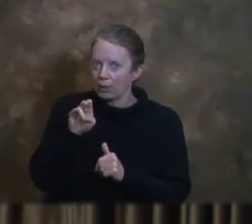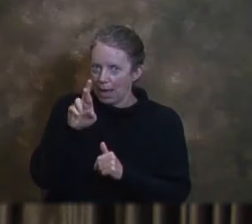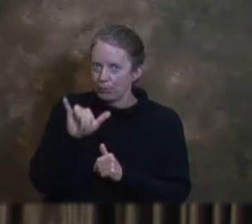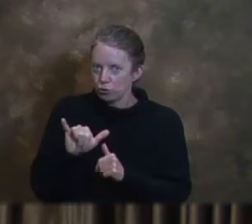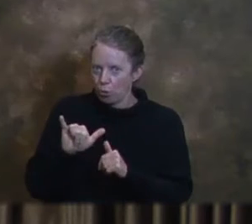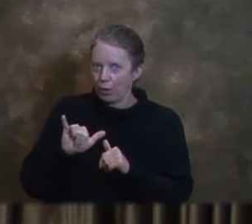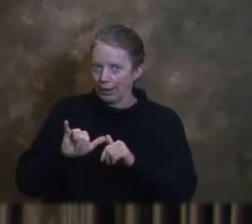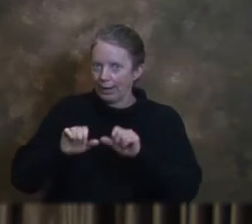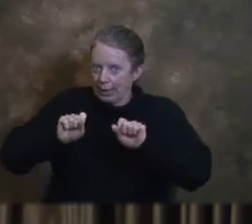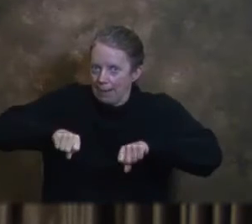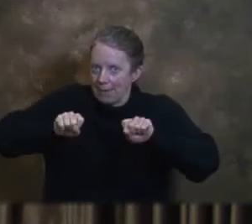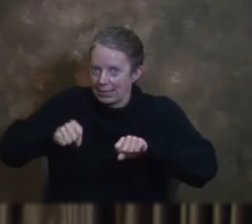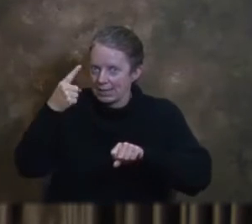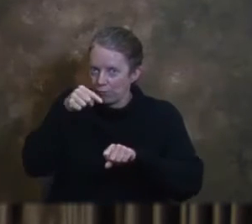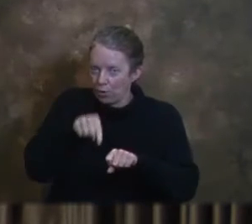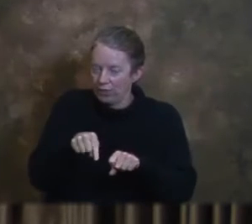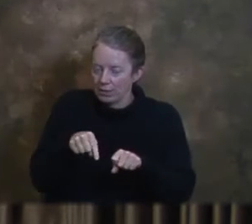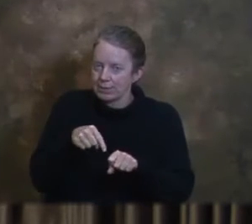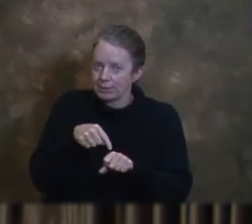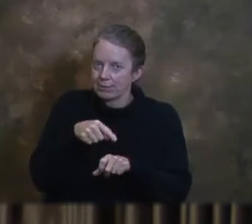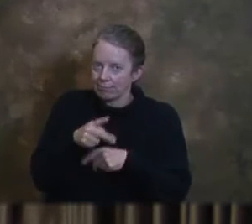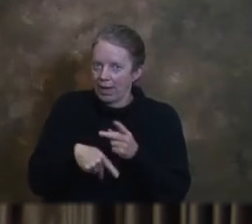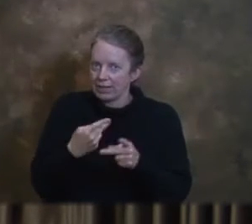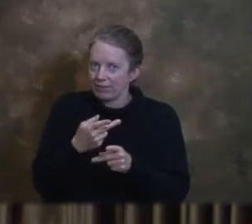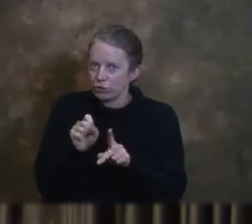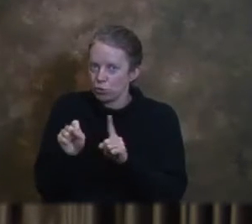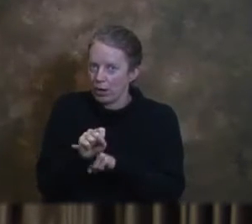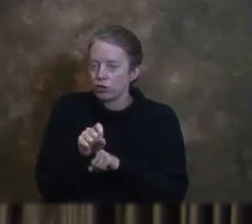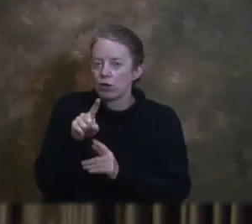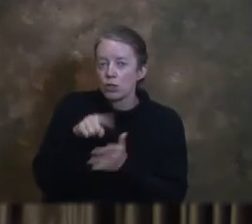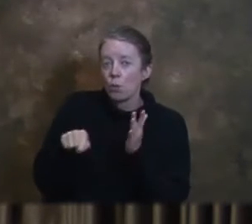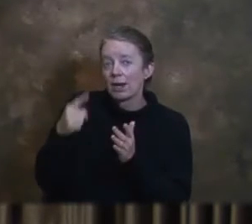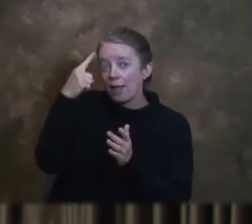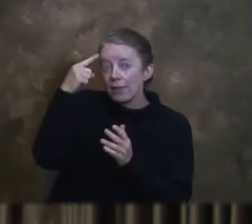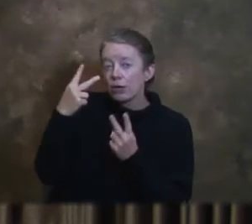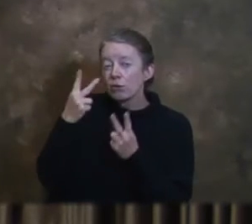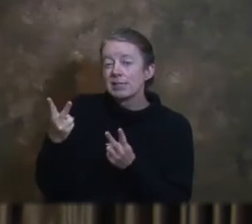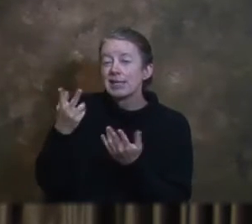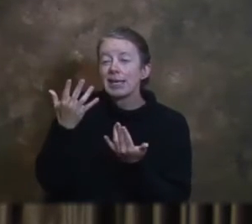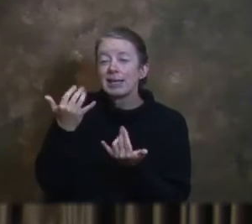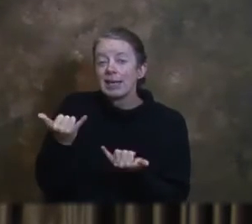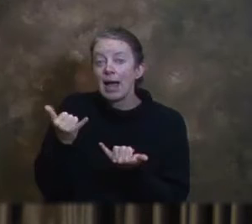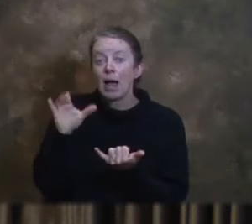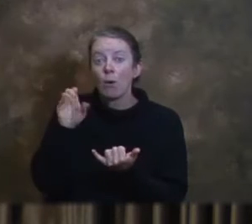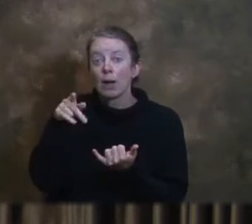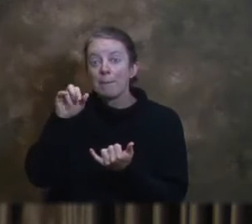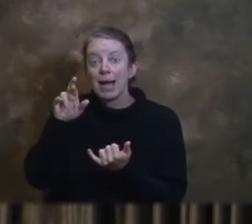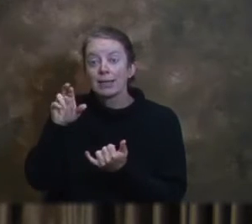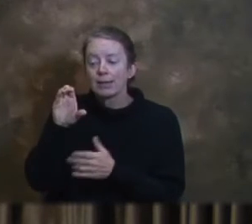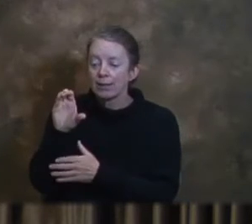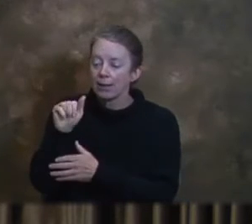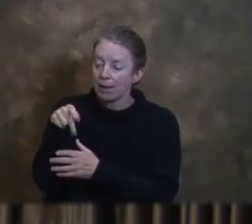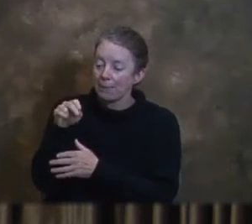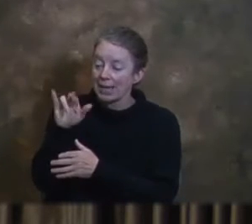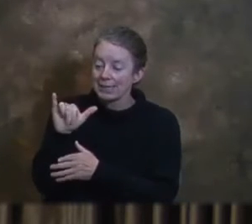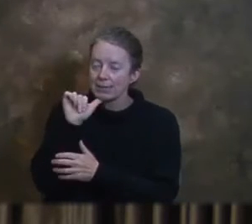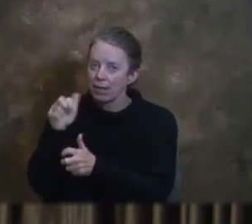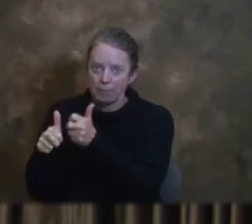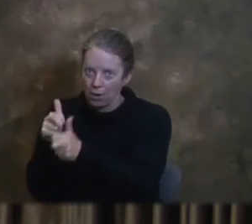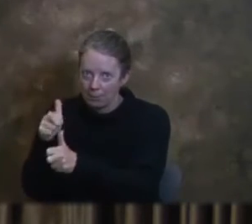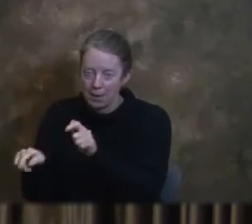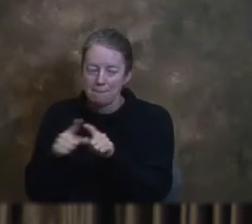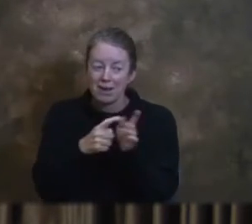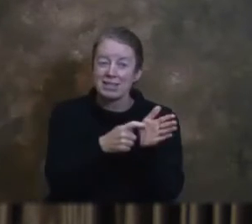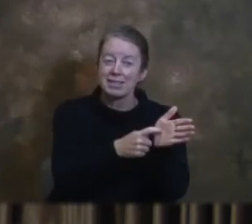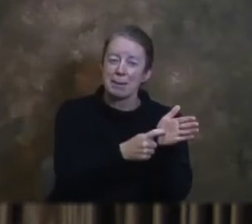this. And so what I think you're seeing now is not necessarily a lack of capacity. It is that the demand is